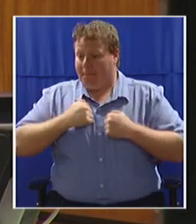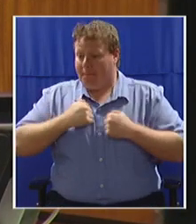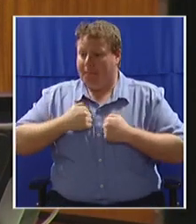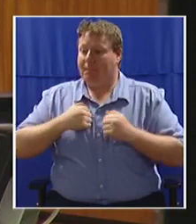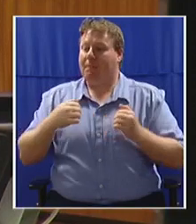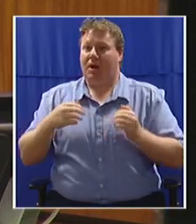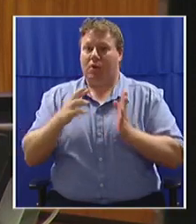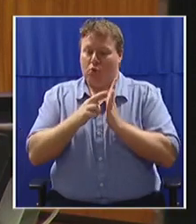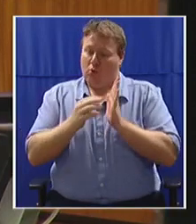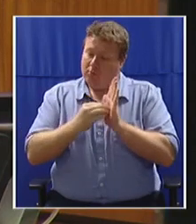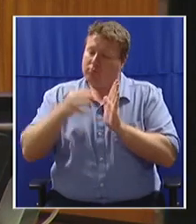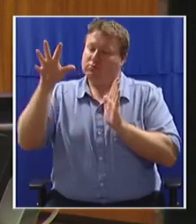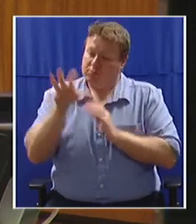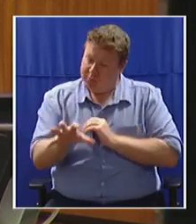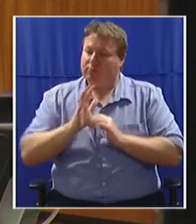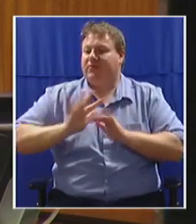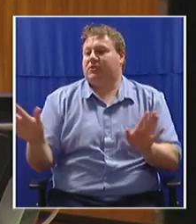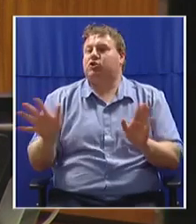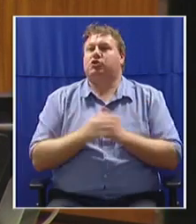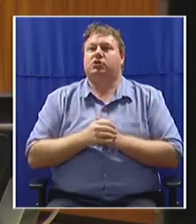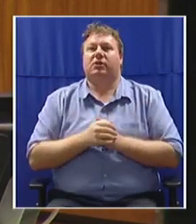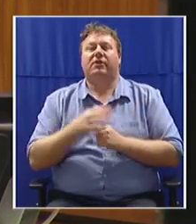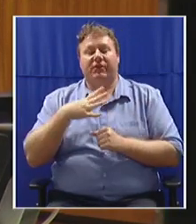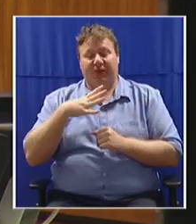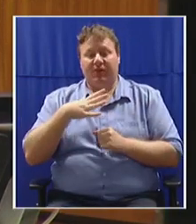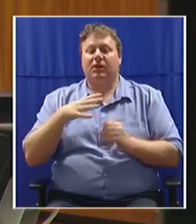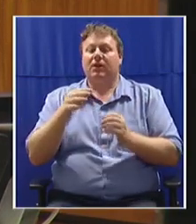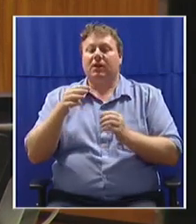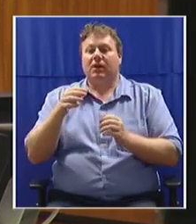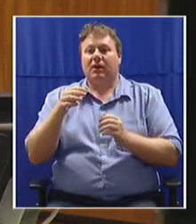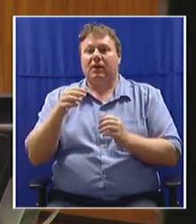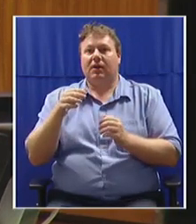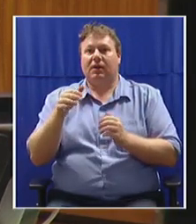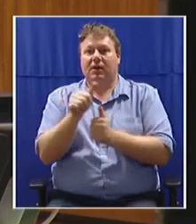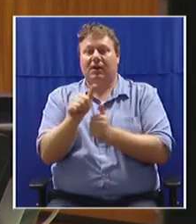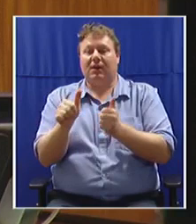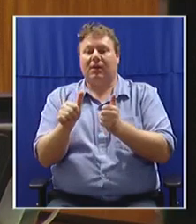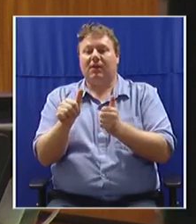he must express an opinion, and that opinion would be out of order